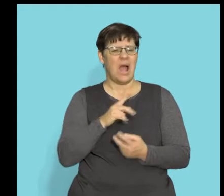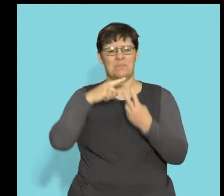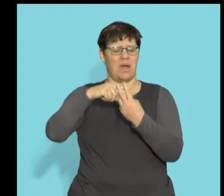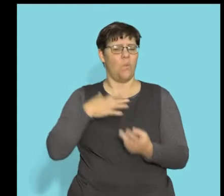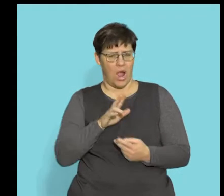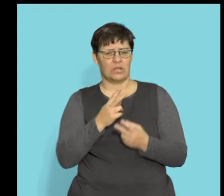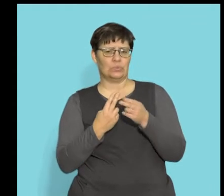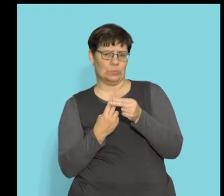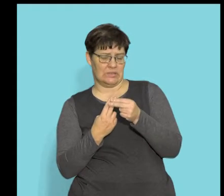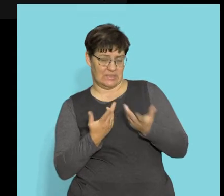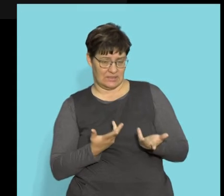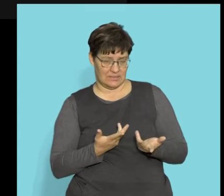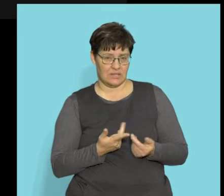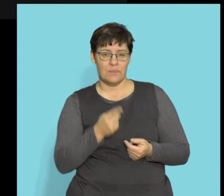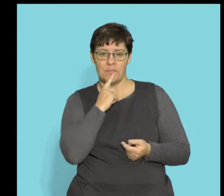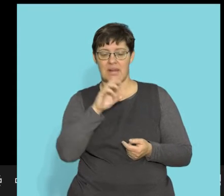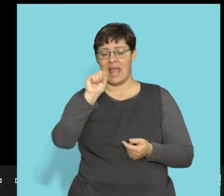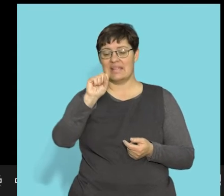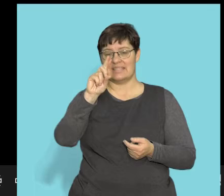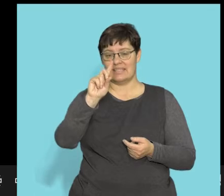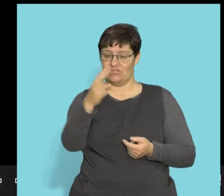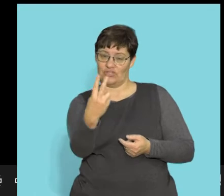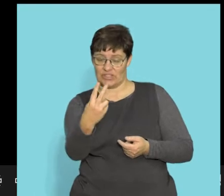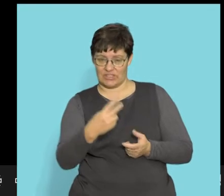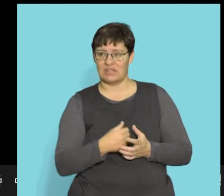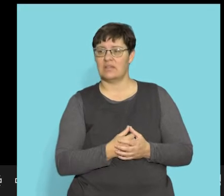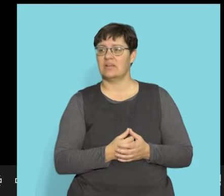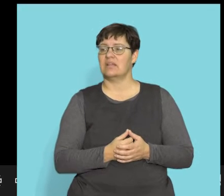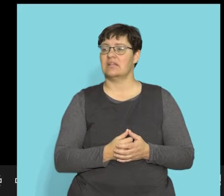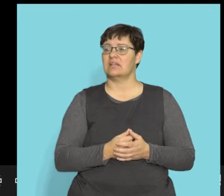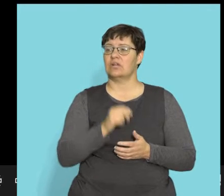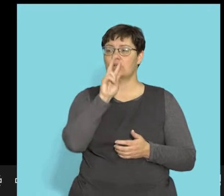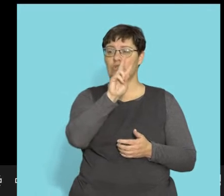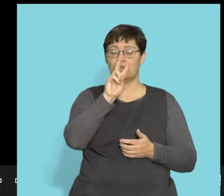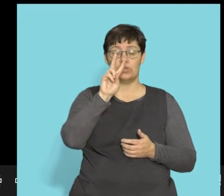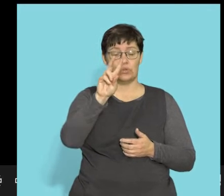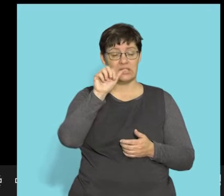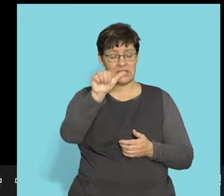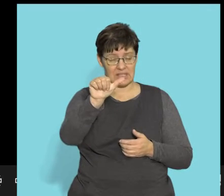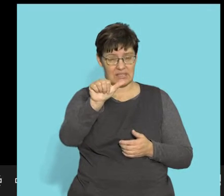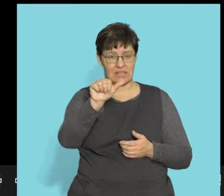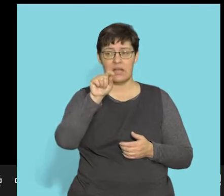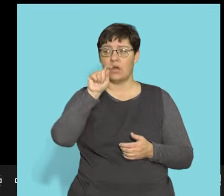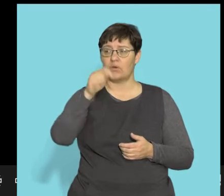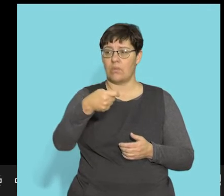simplify this into units, I press my SD button, and it's going to give me